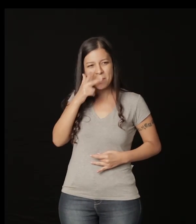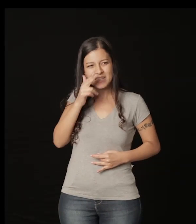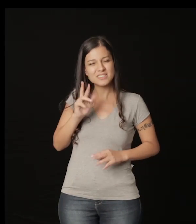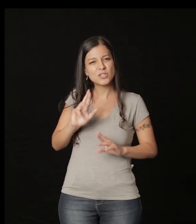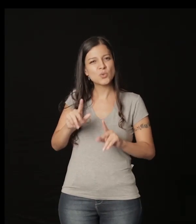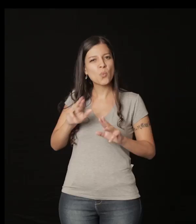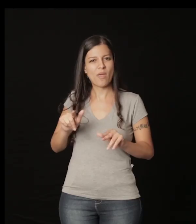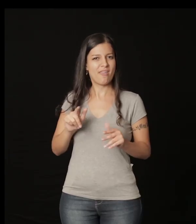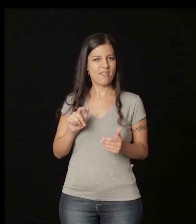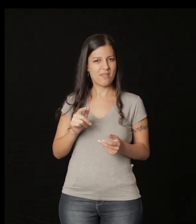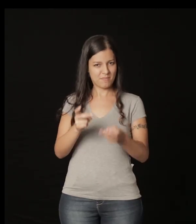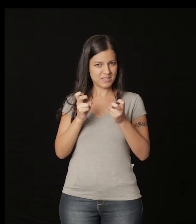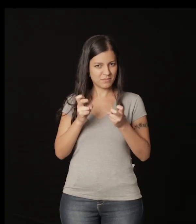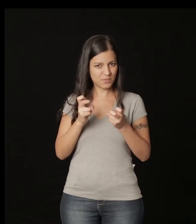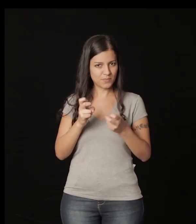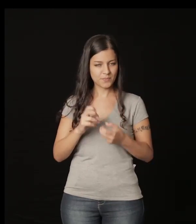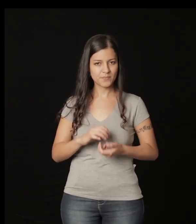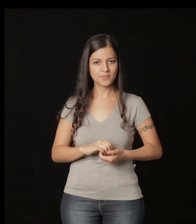right?